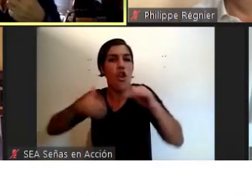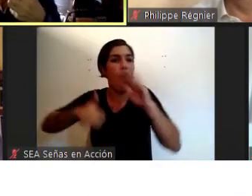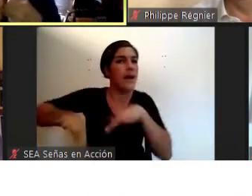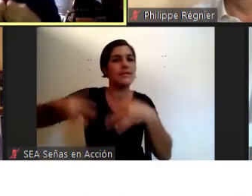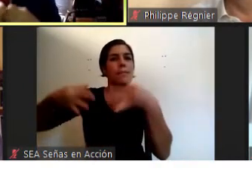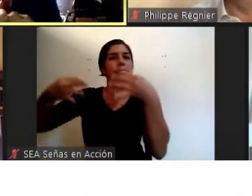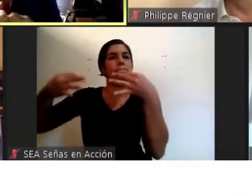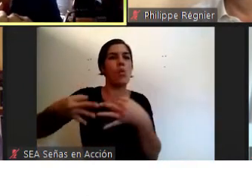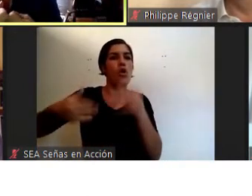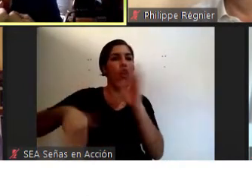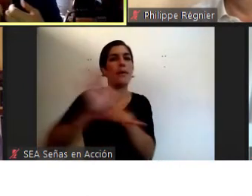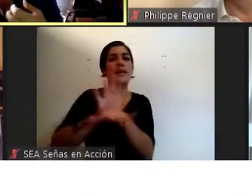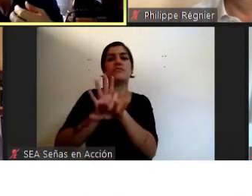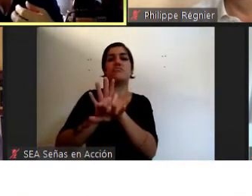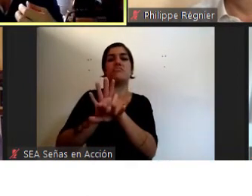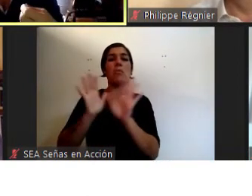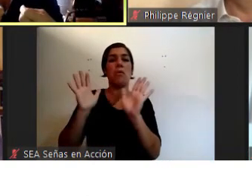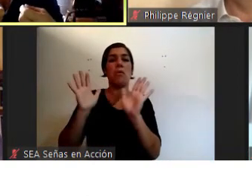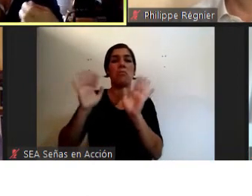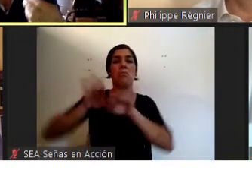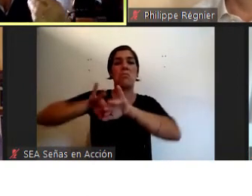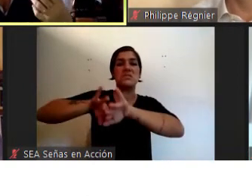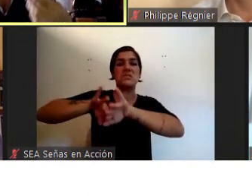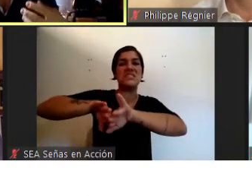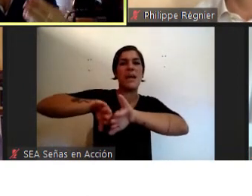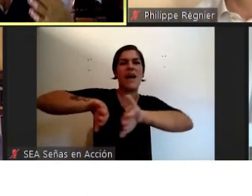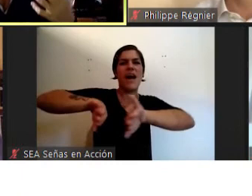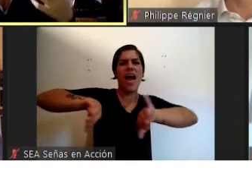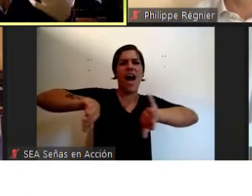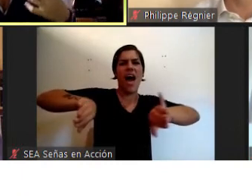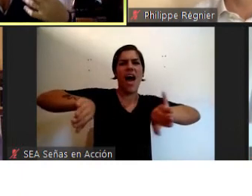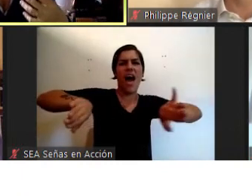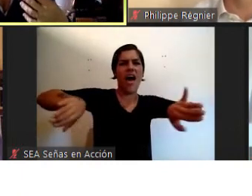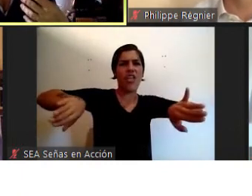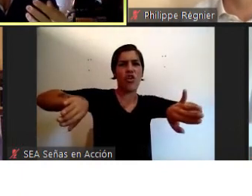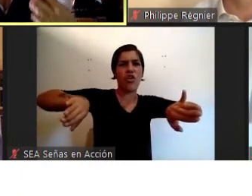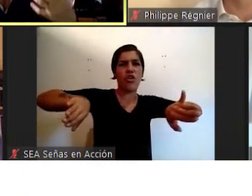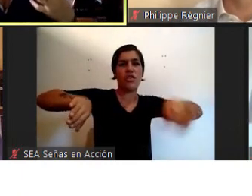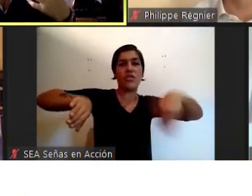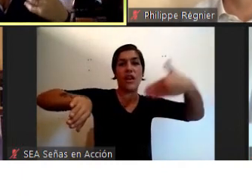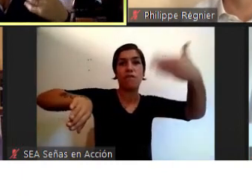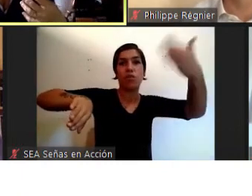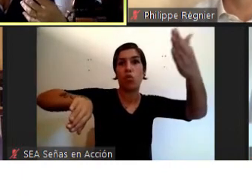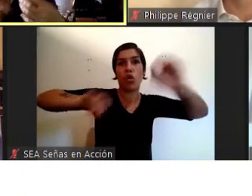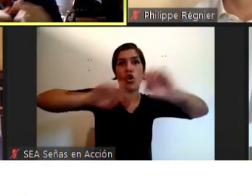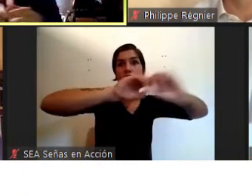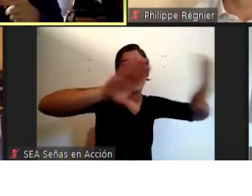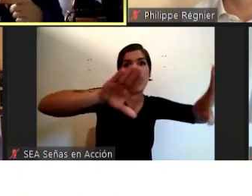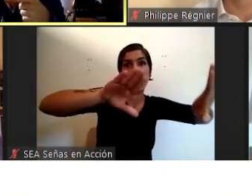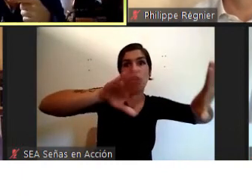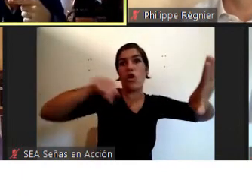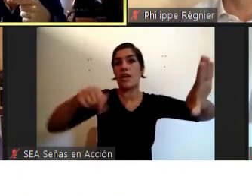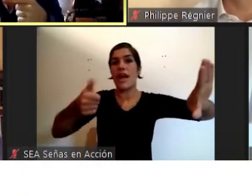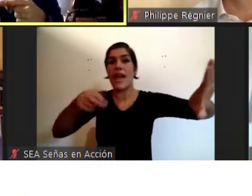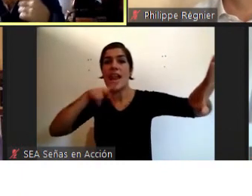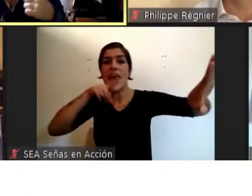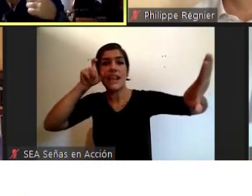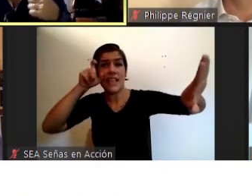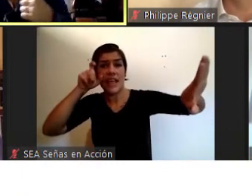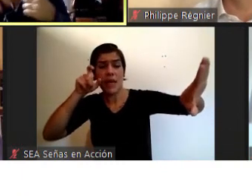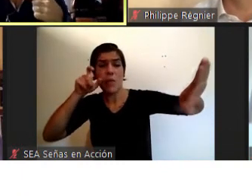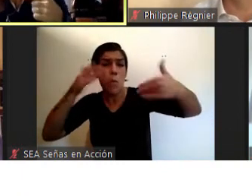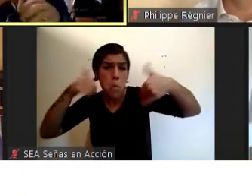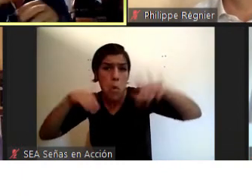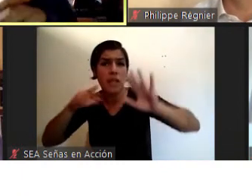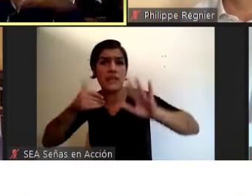Maybe the life of museums and the path of artists could be beneficial